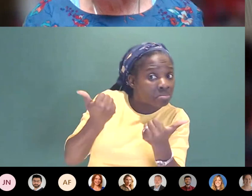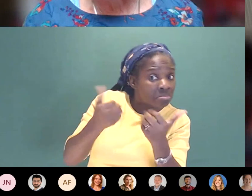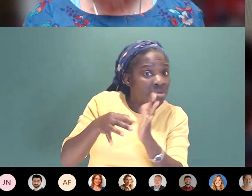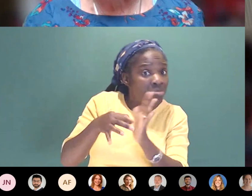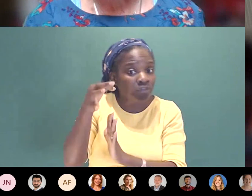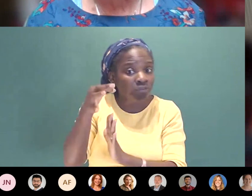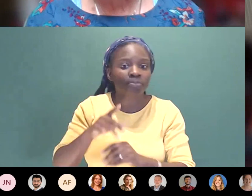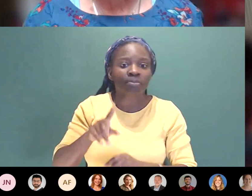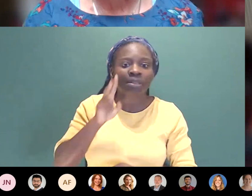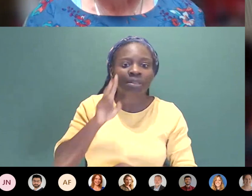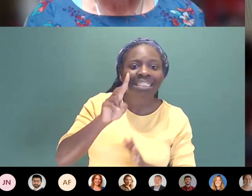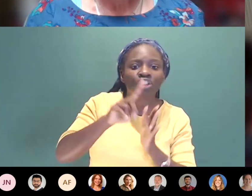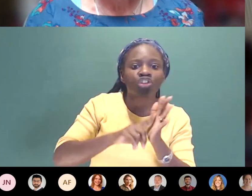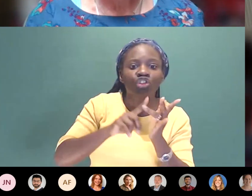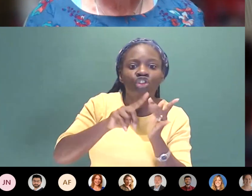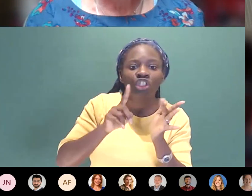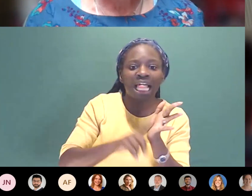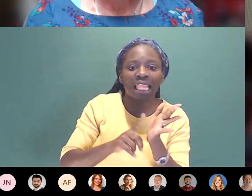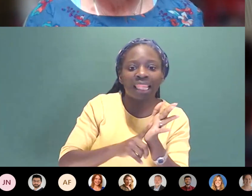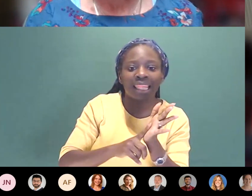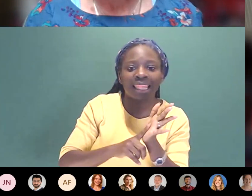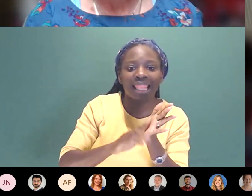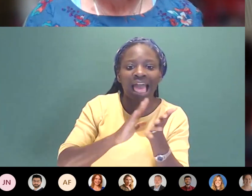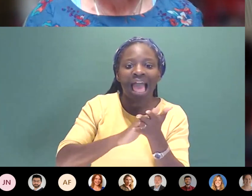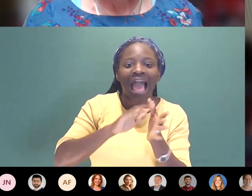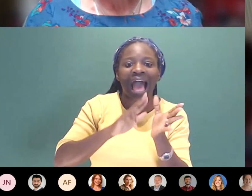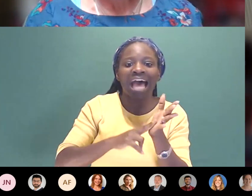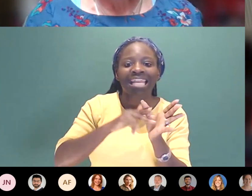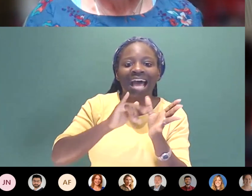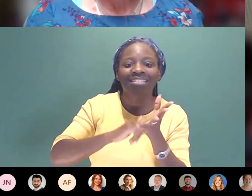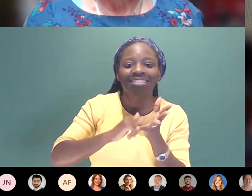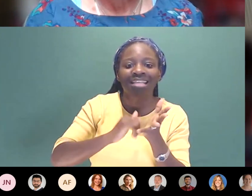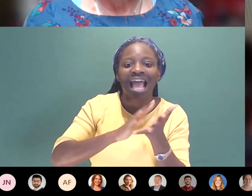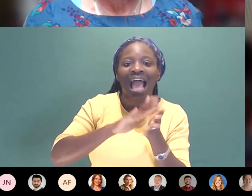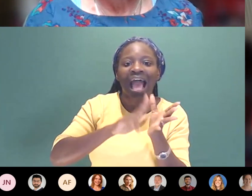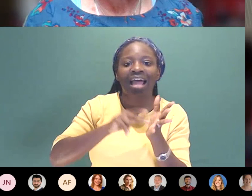see Jill Harness-Hancock there waiting in the wings. Jill, please go ahead.